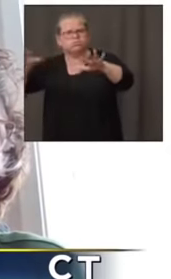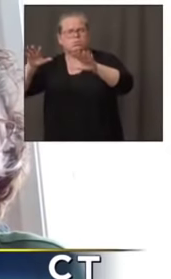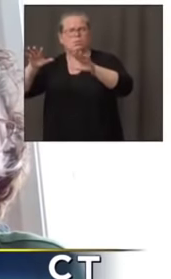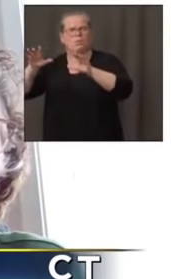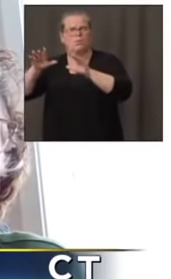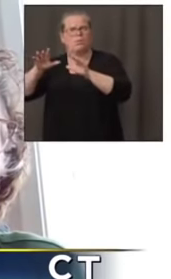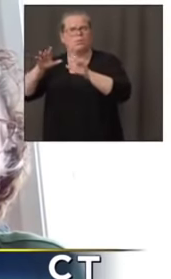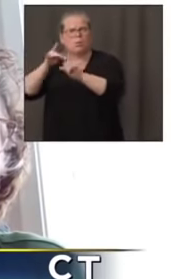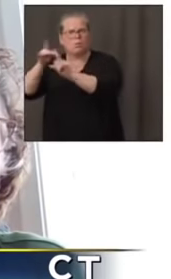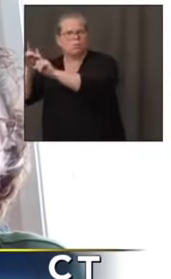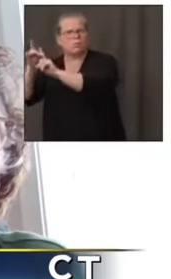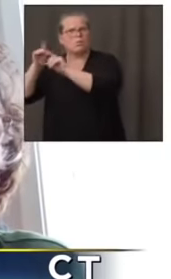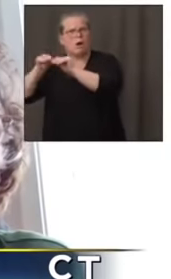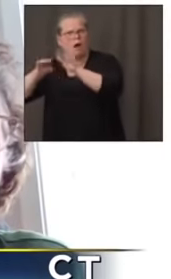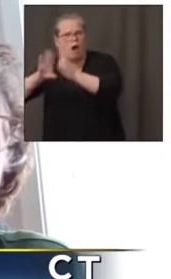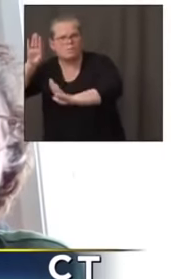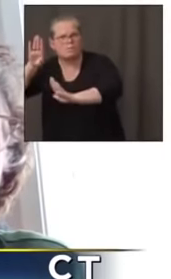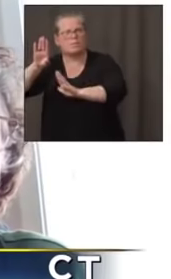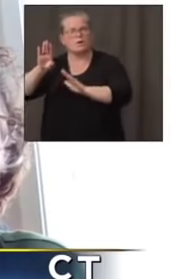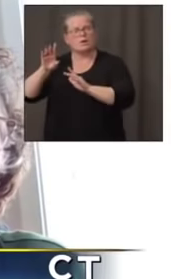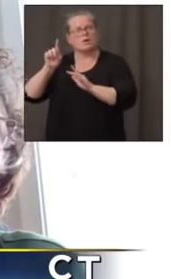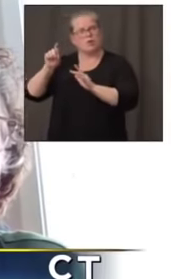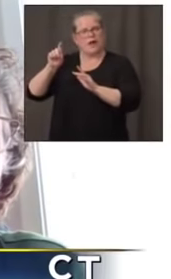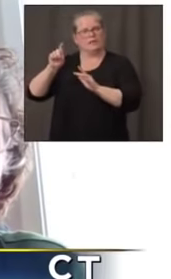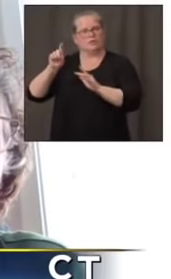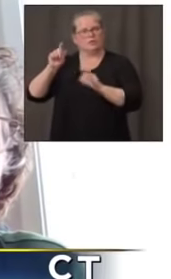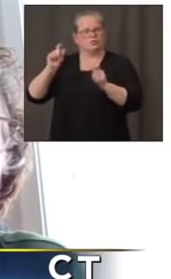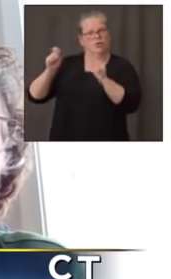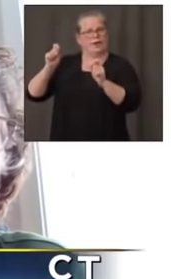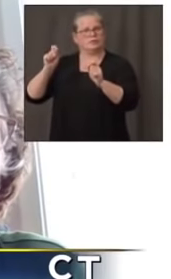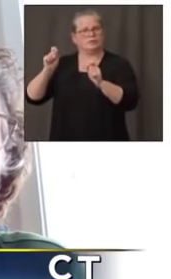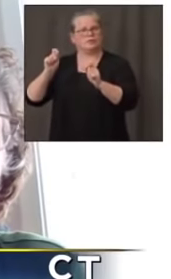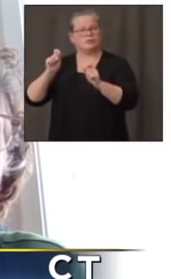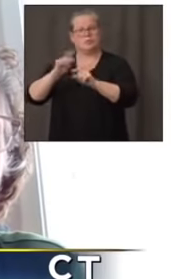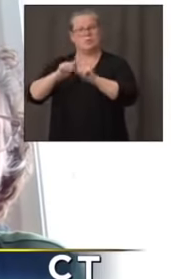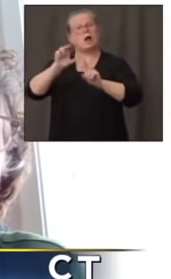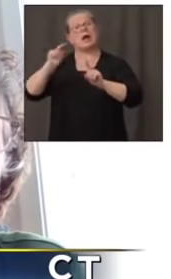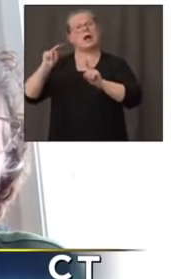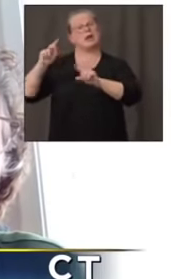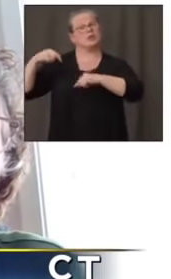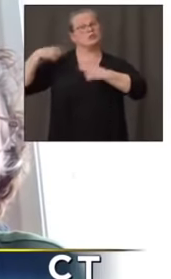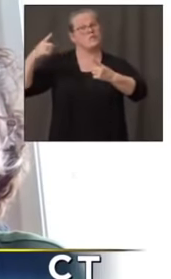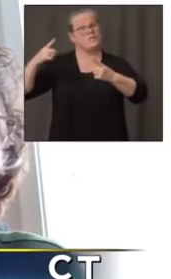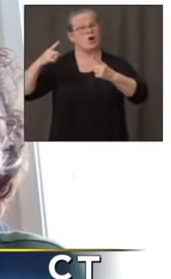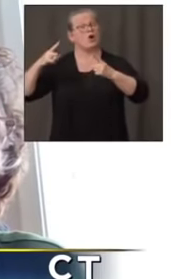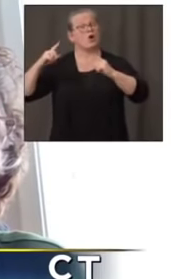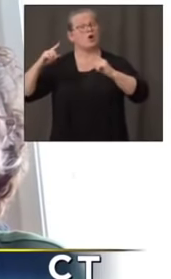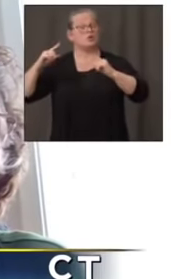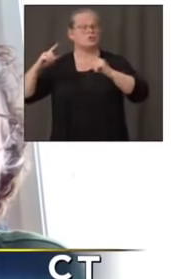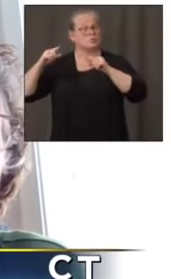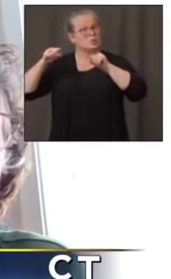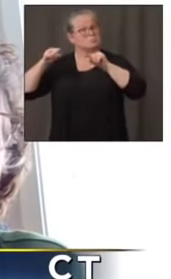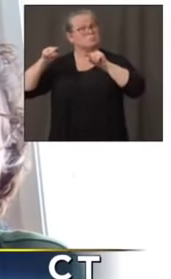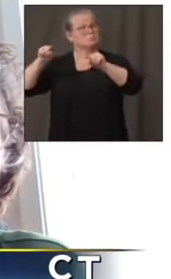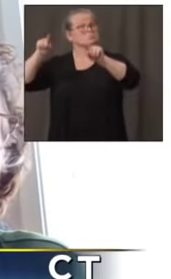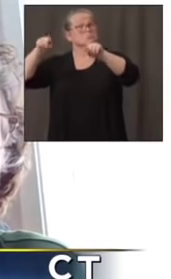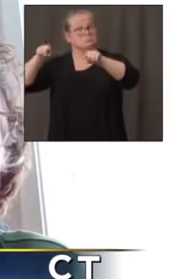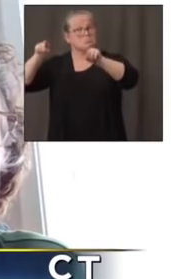that Connecticut's numbers have been relatively stable within a certain range help us understand that our